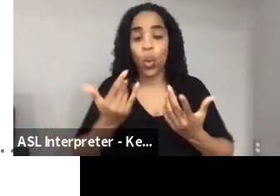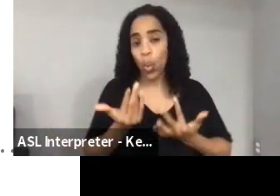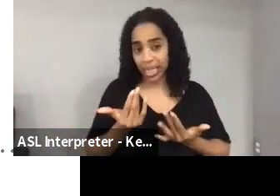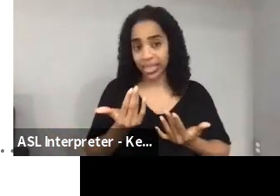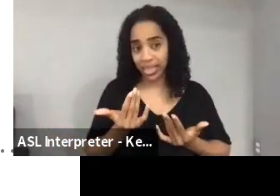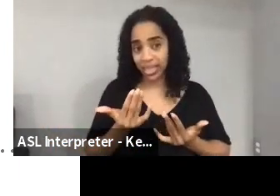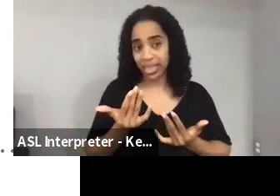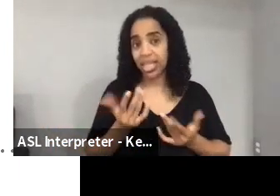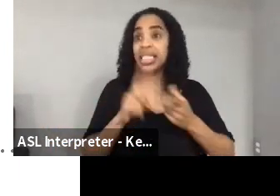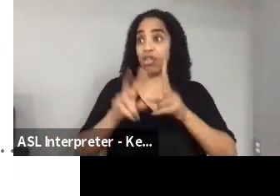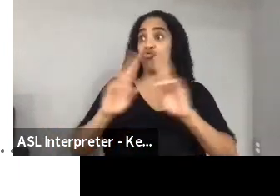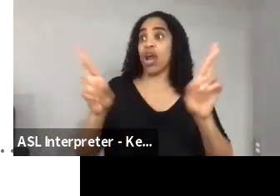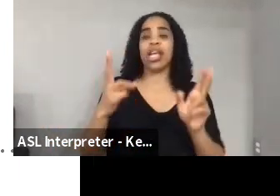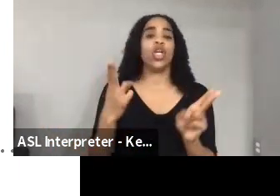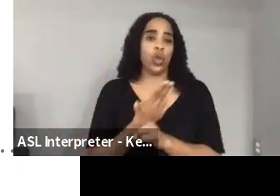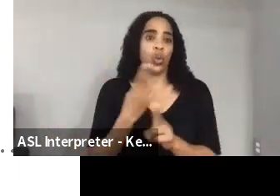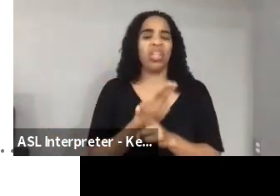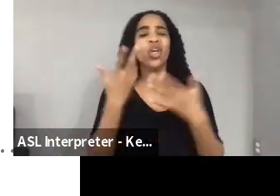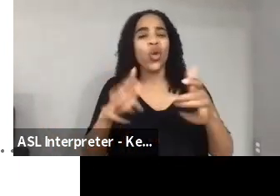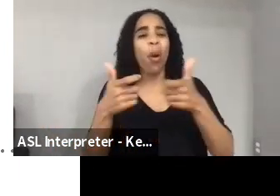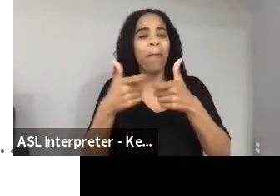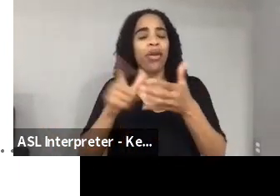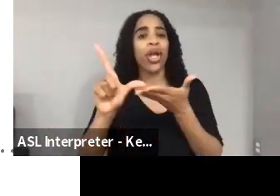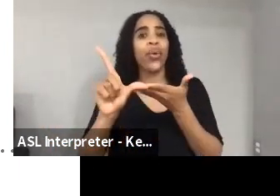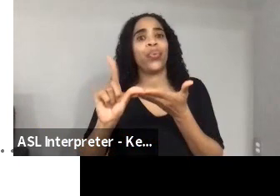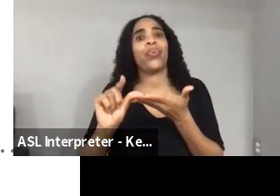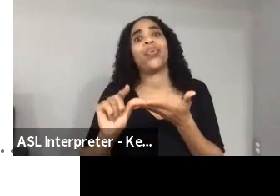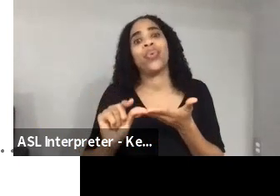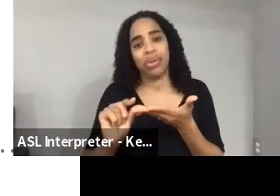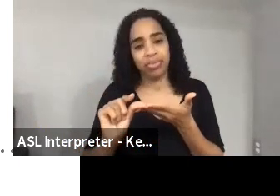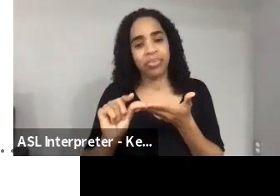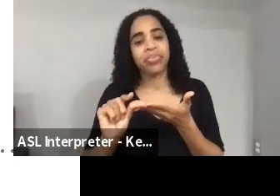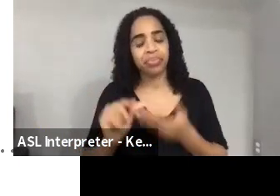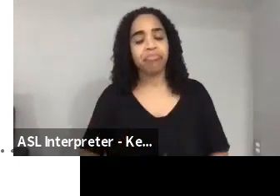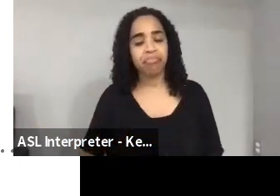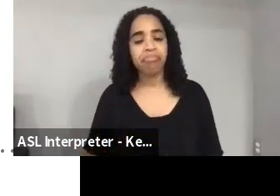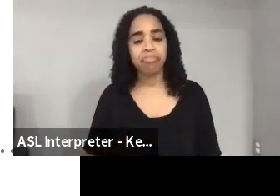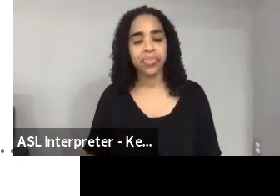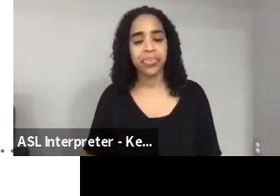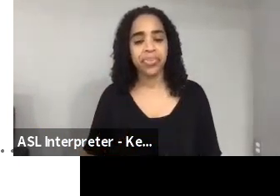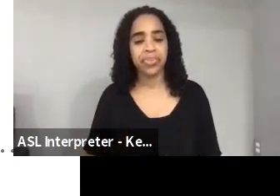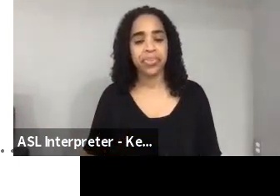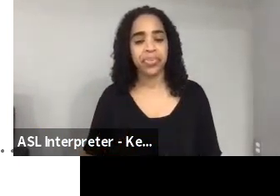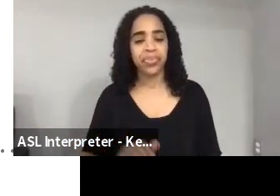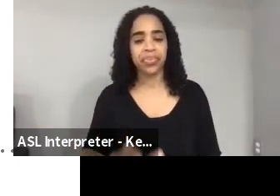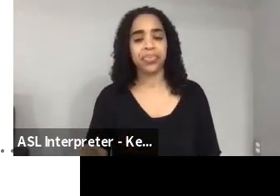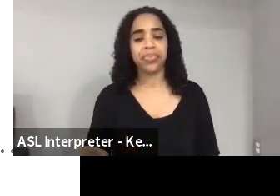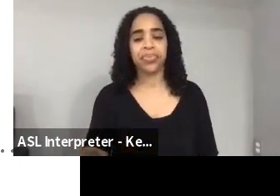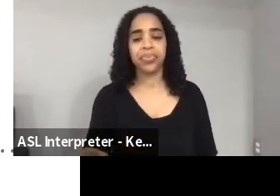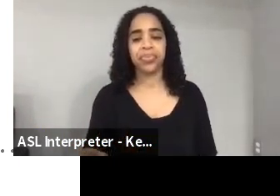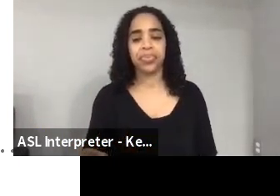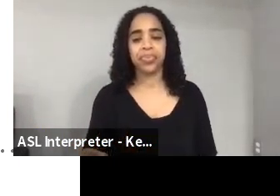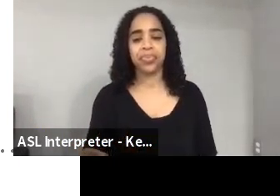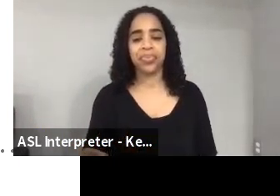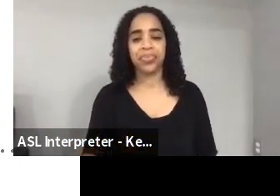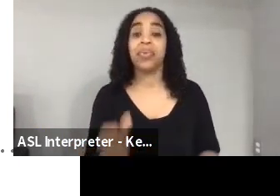don't get old or don't work. So make sure you have all